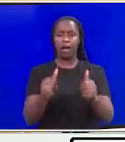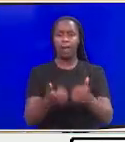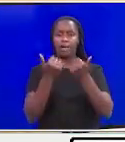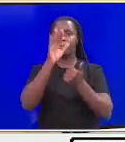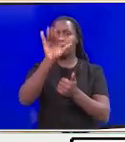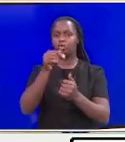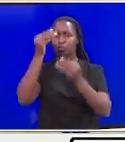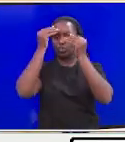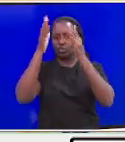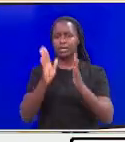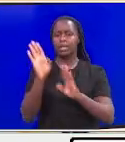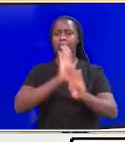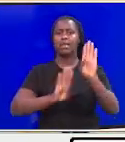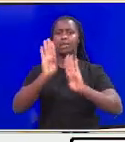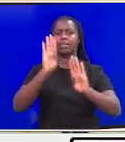students.